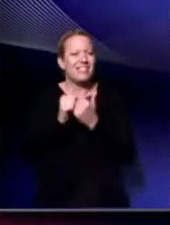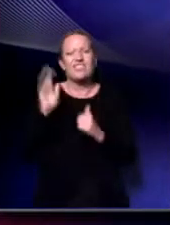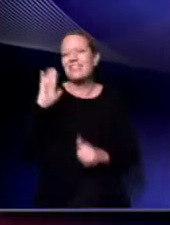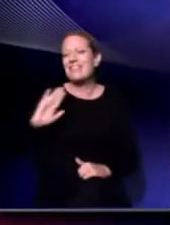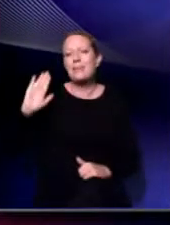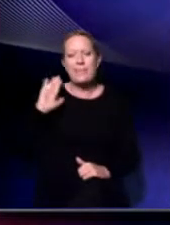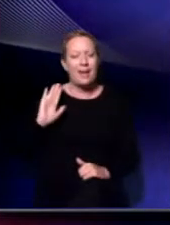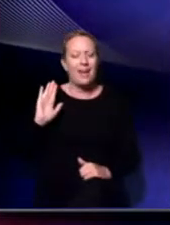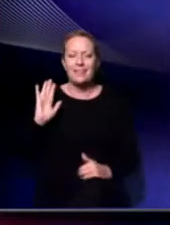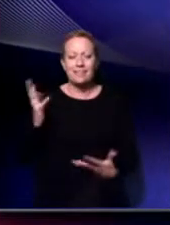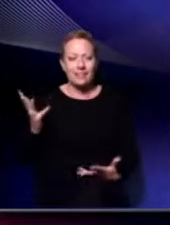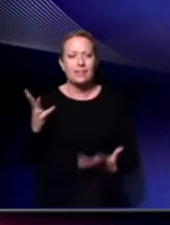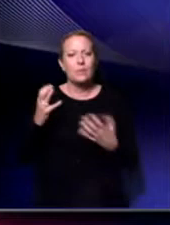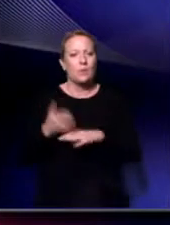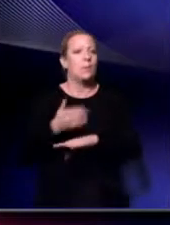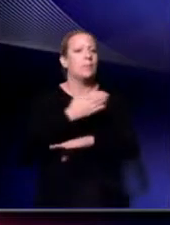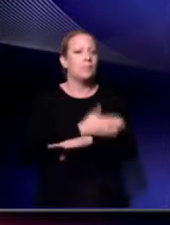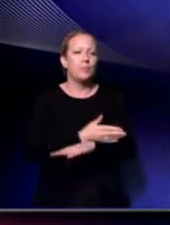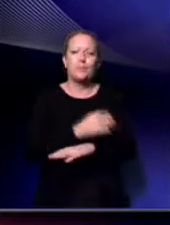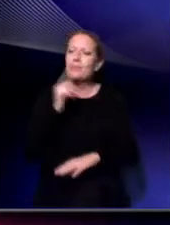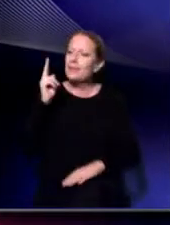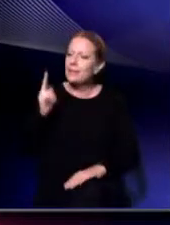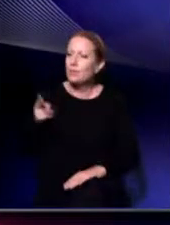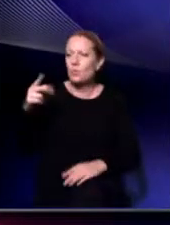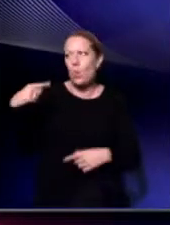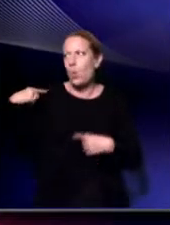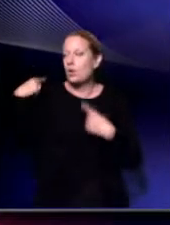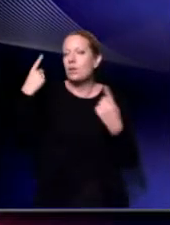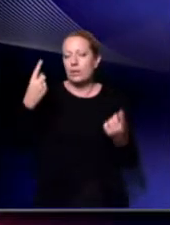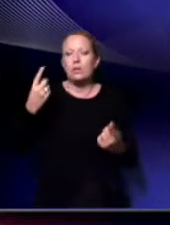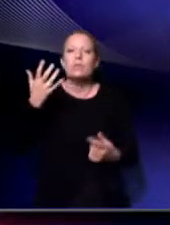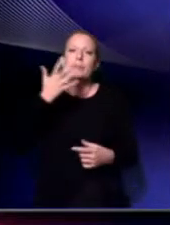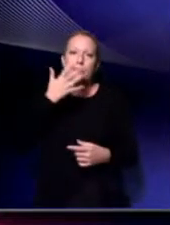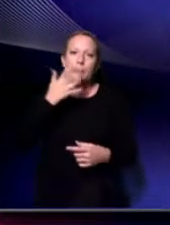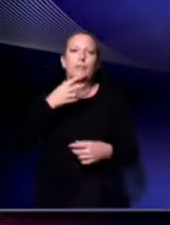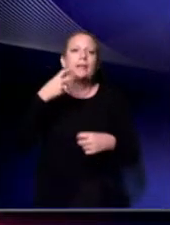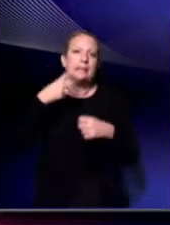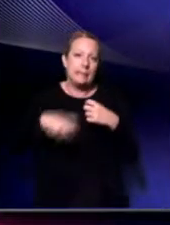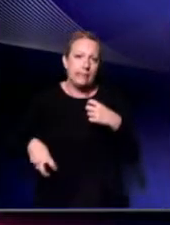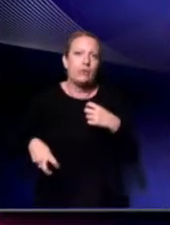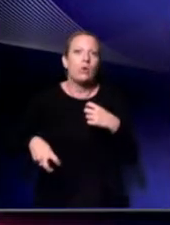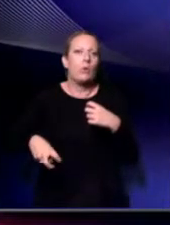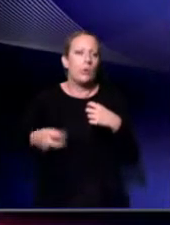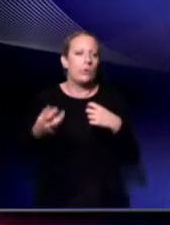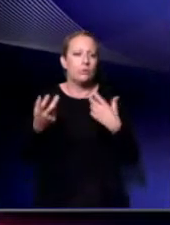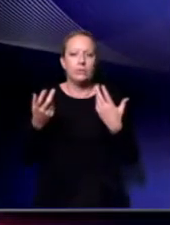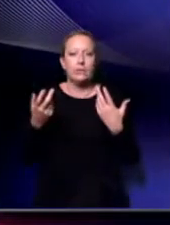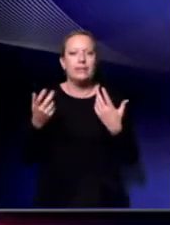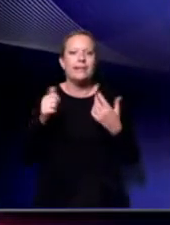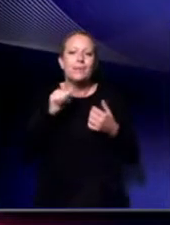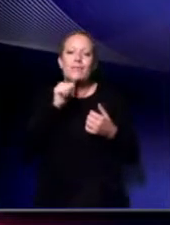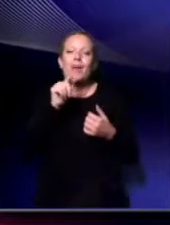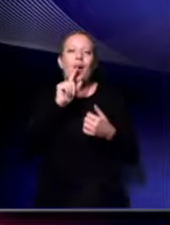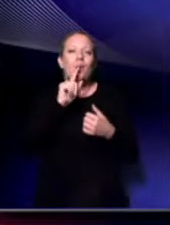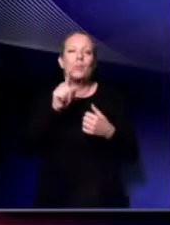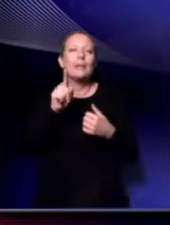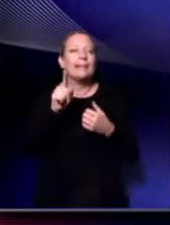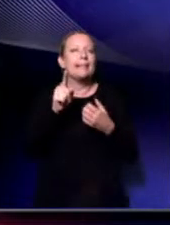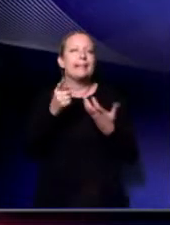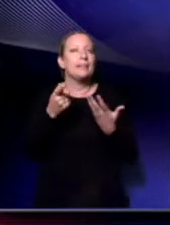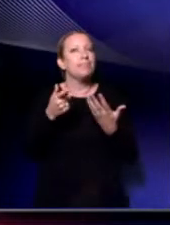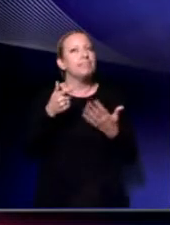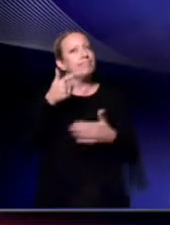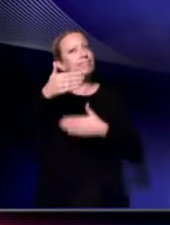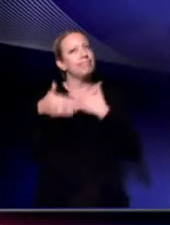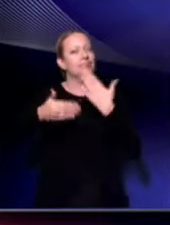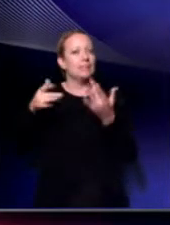and how, again, looking back at our history, that's been a very, very difficult thing that we haven't gotten that process